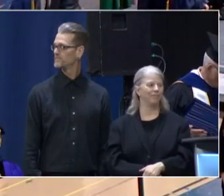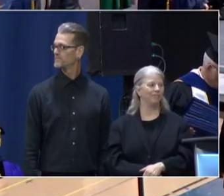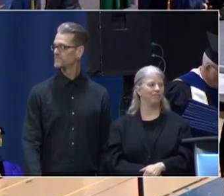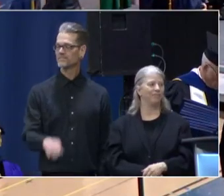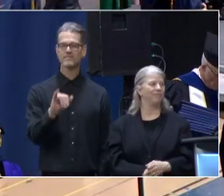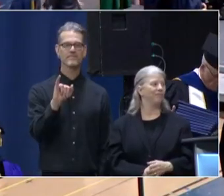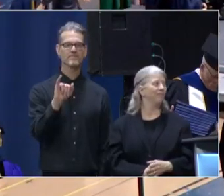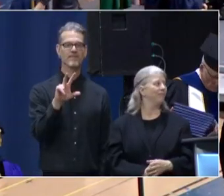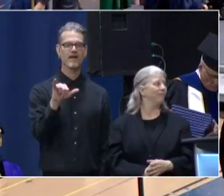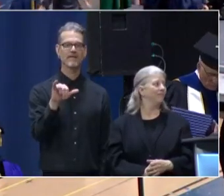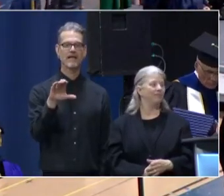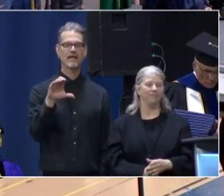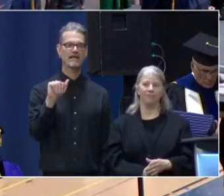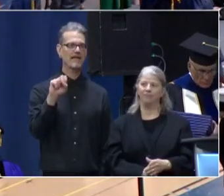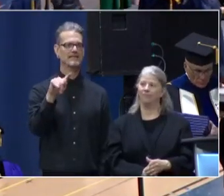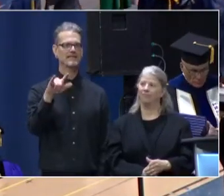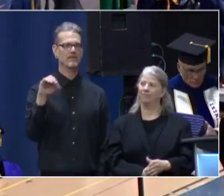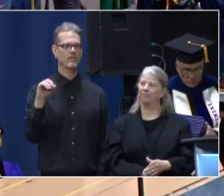Ivy Castillo.